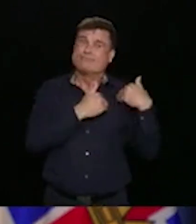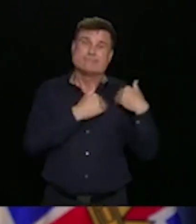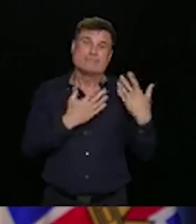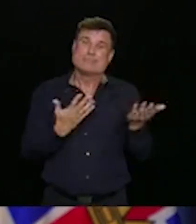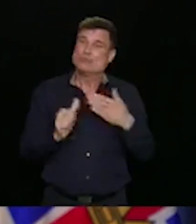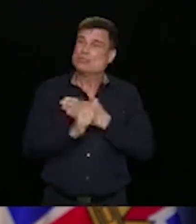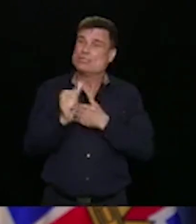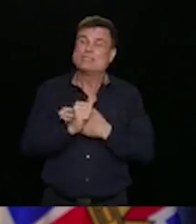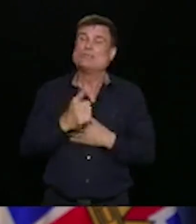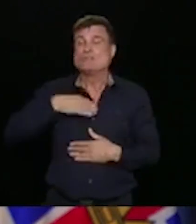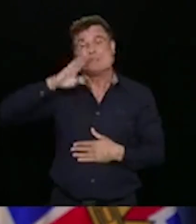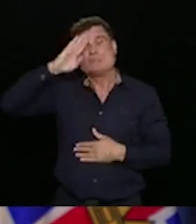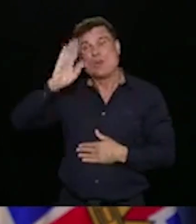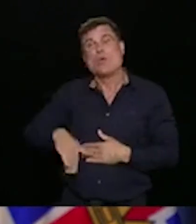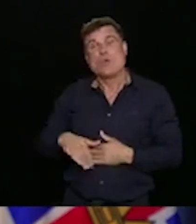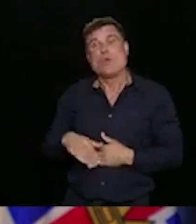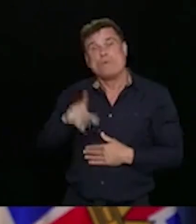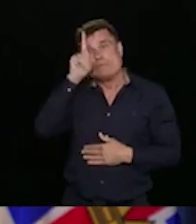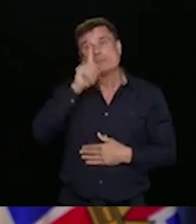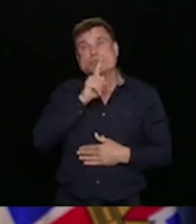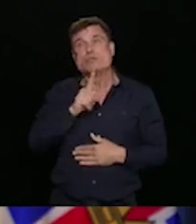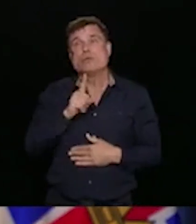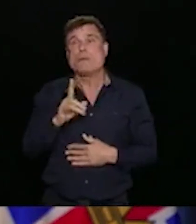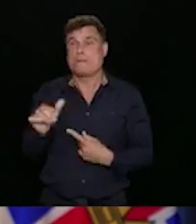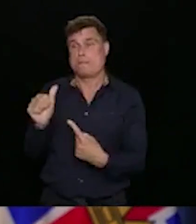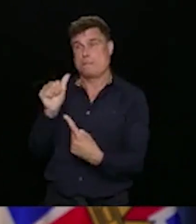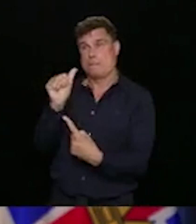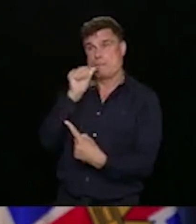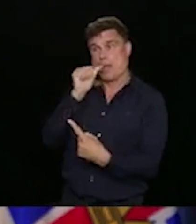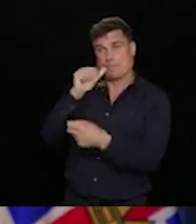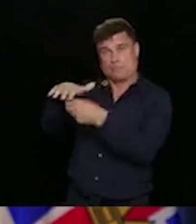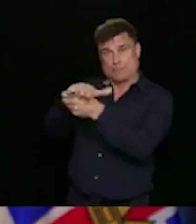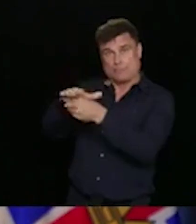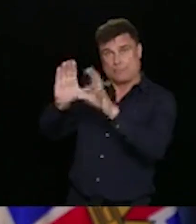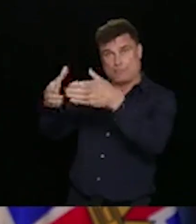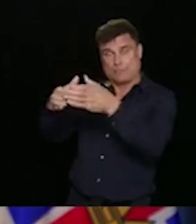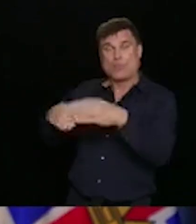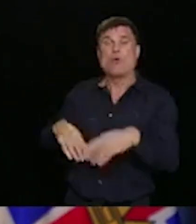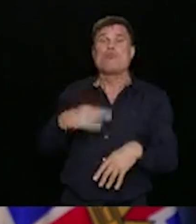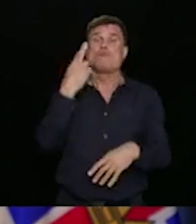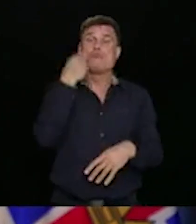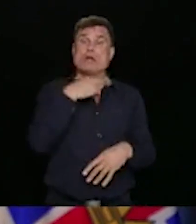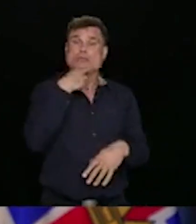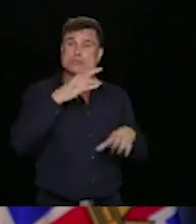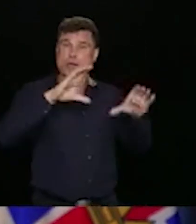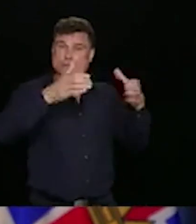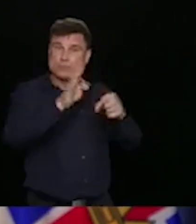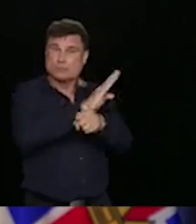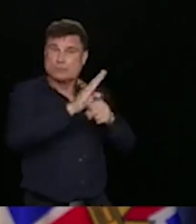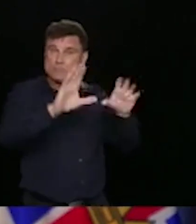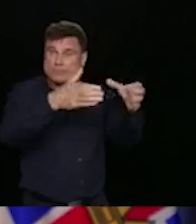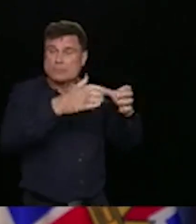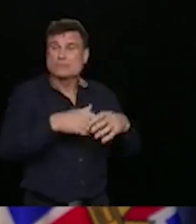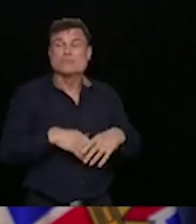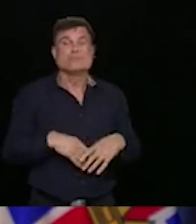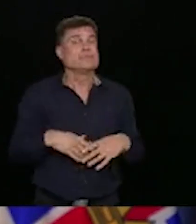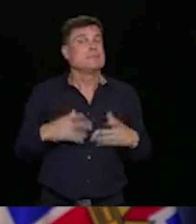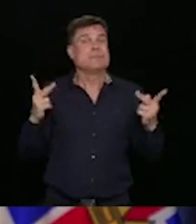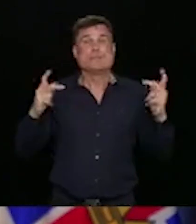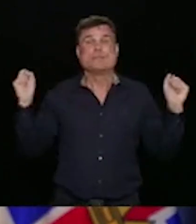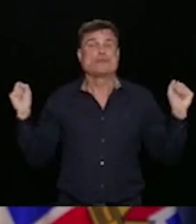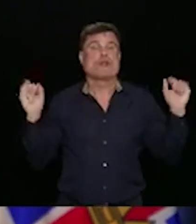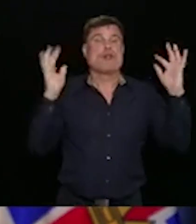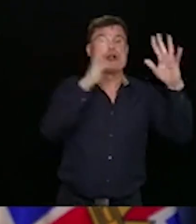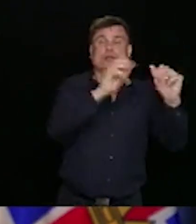know that these are risky situations, to try and ensure that we can keep things open and allow people to have